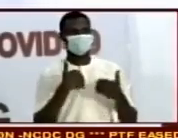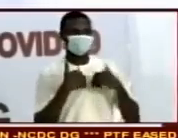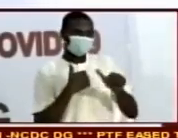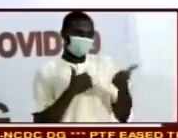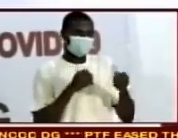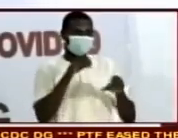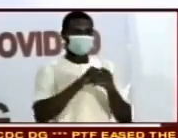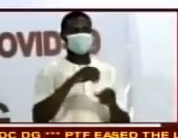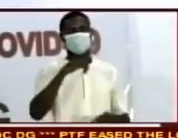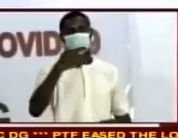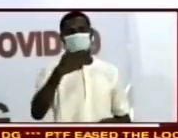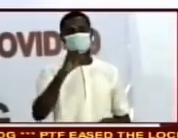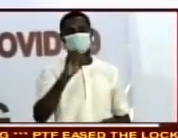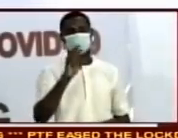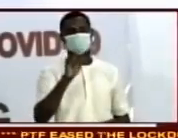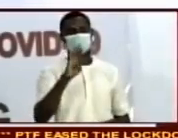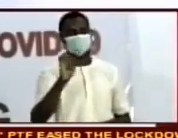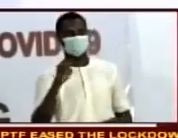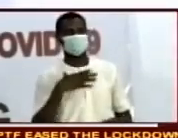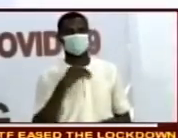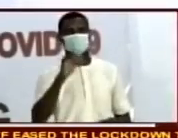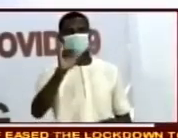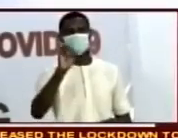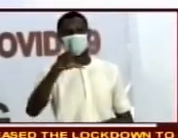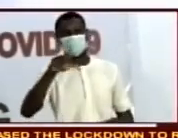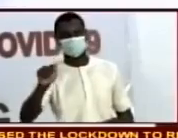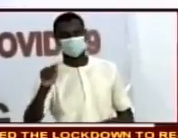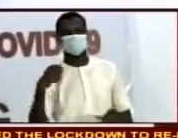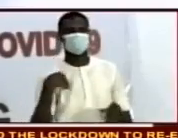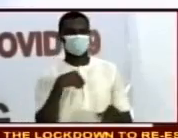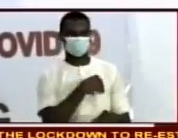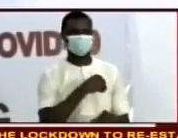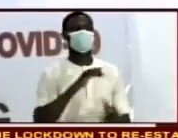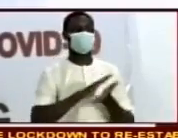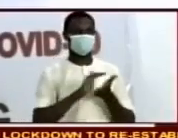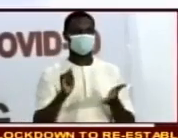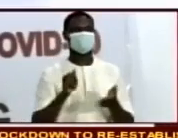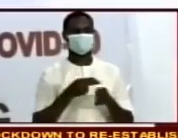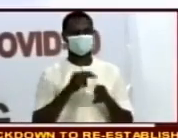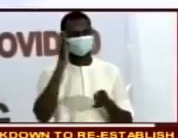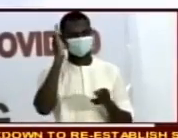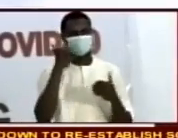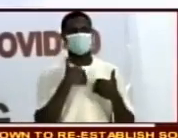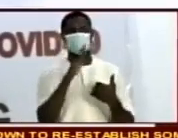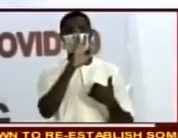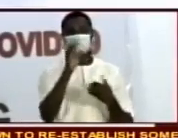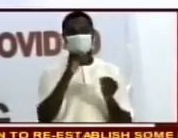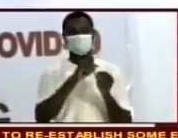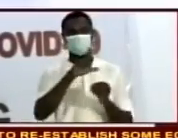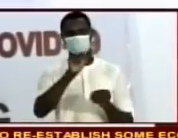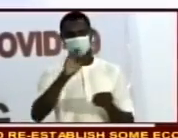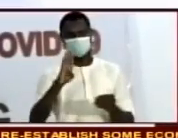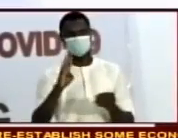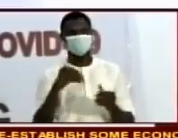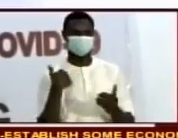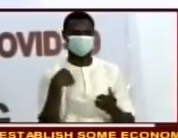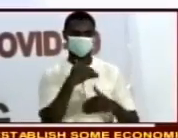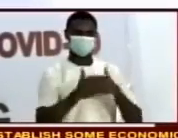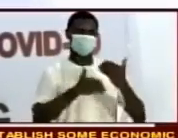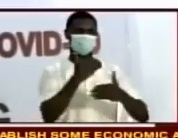soon we'll have 5 more labs, hopefully if everything goes well, because sometimes we go to a lab, they're not ready, we tell them what to do, 1, 2, 3, 4,